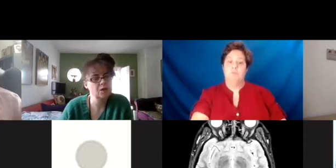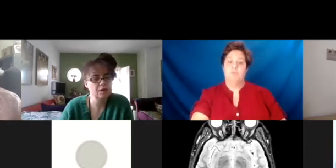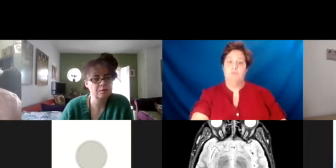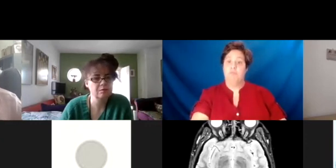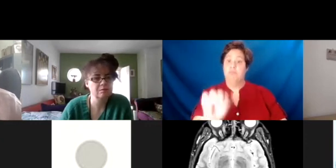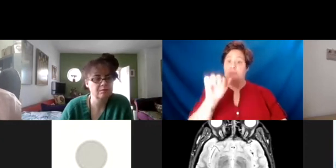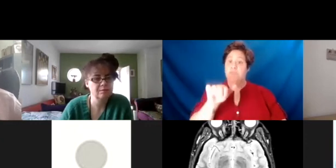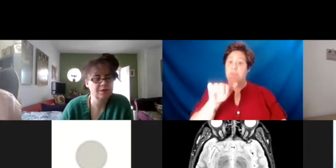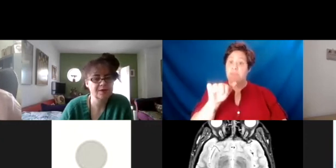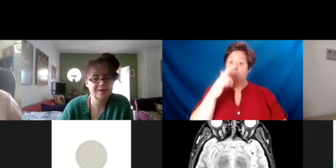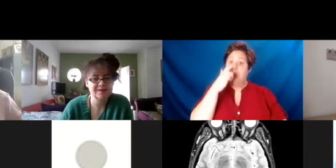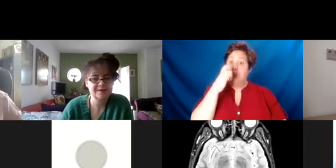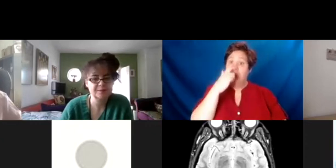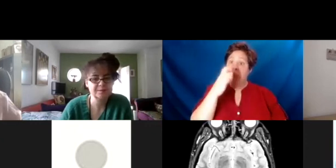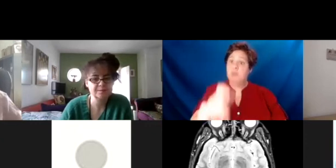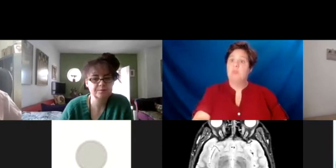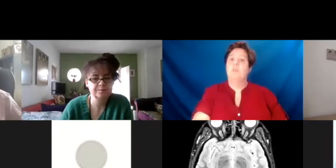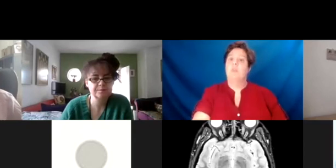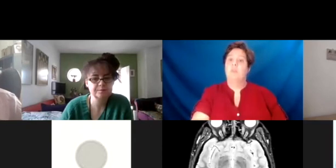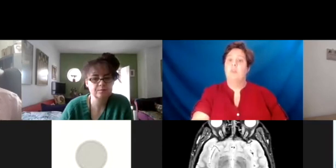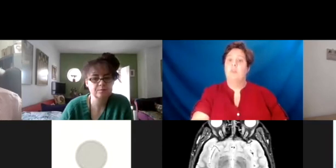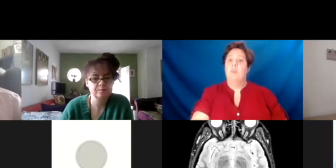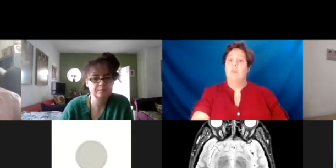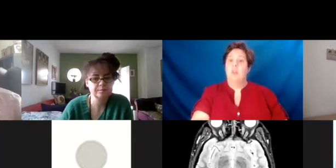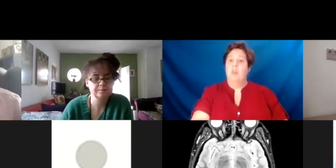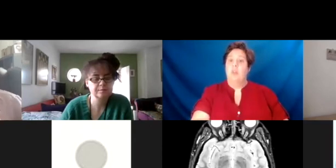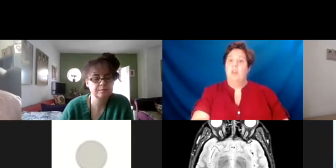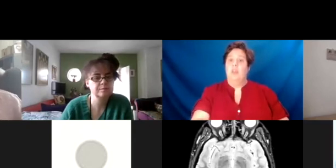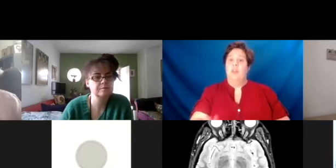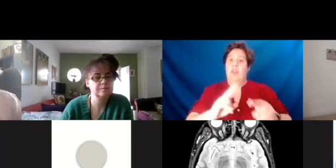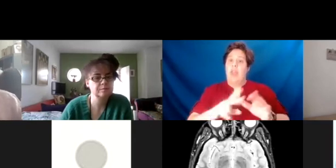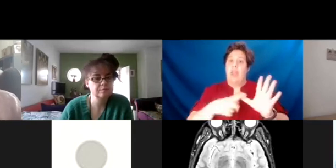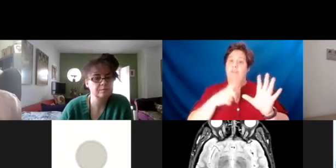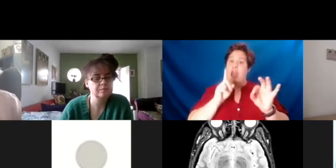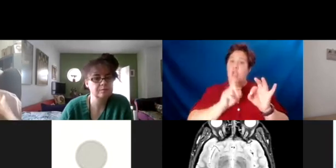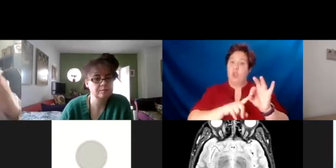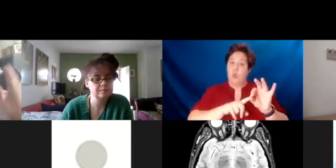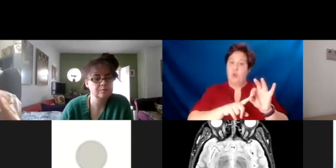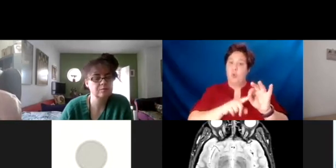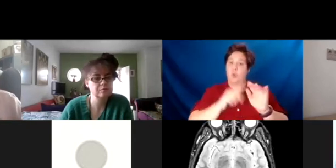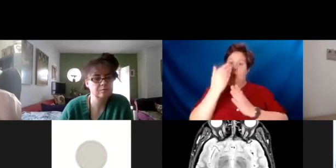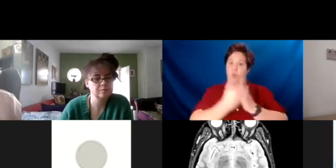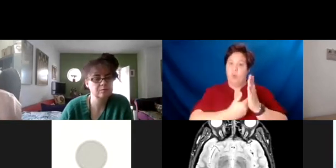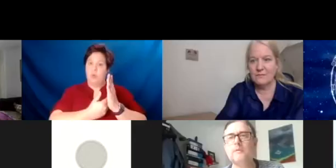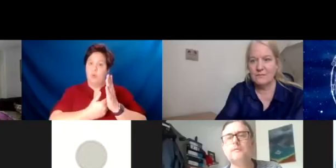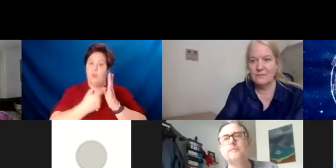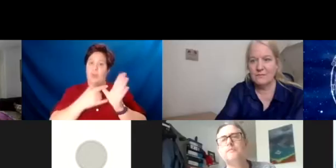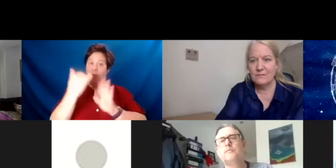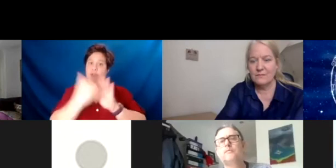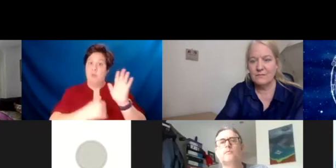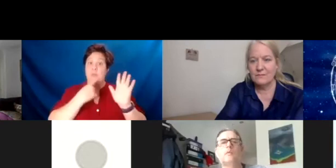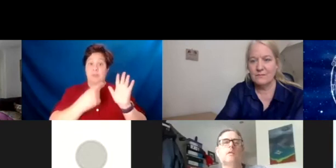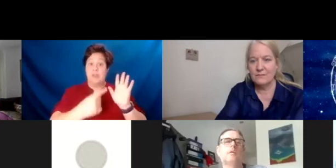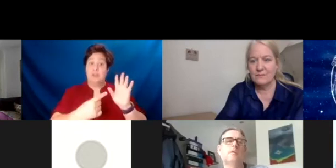Yes, I mean, we in the frequently asked questions on the application form, we said, you